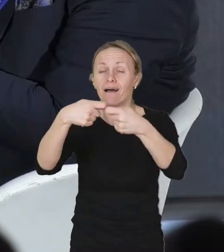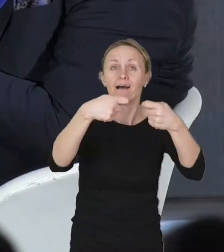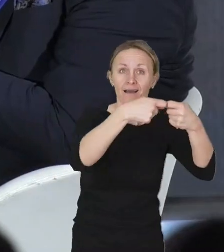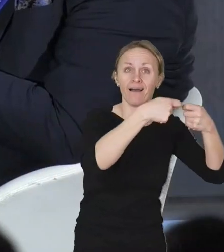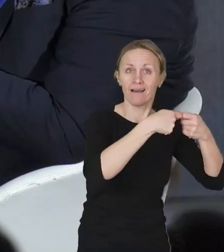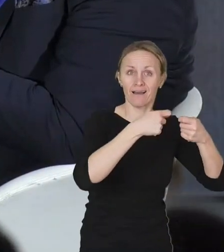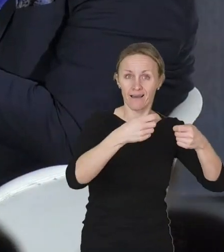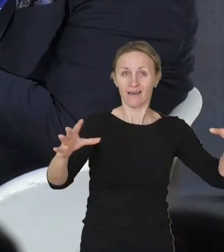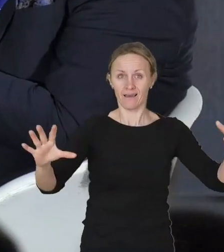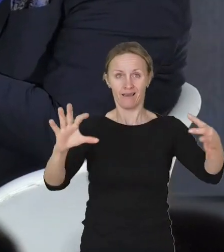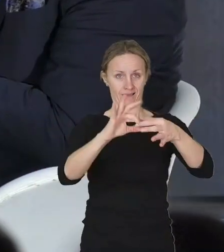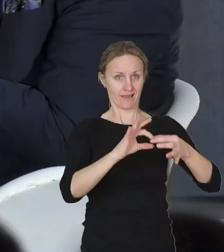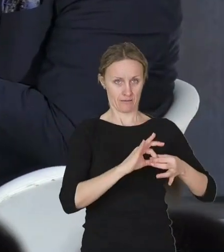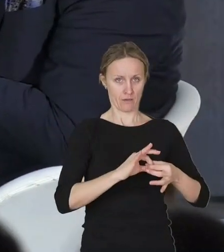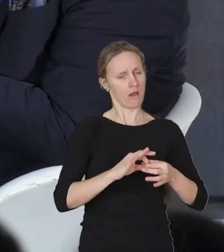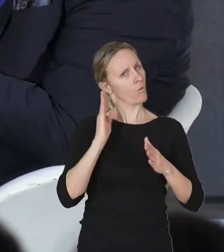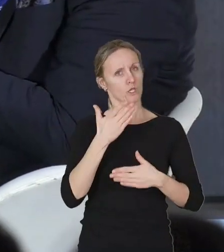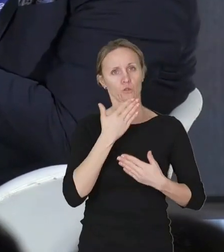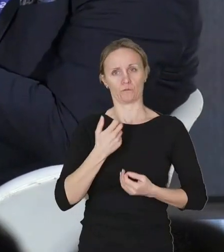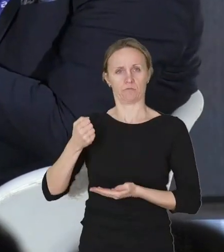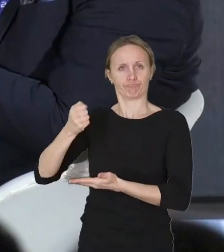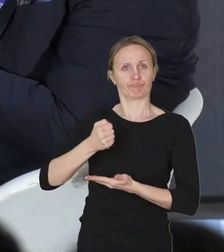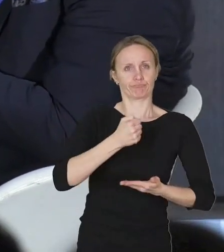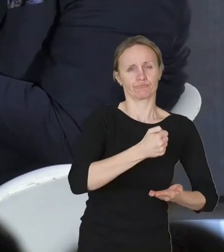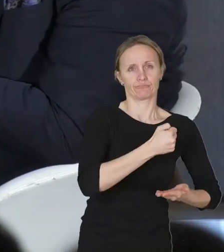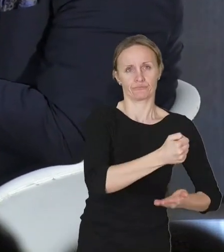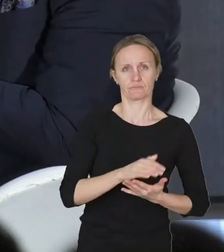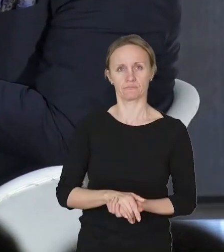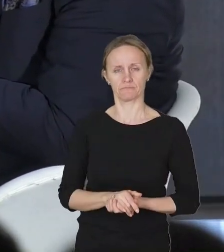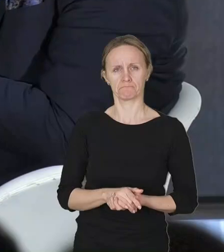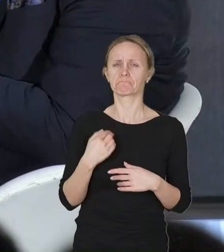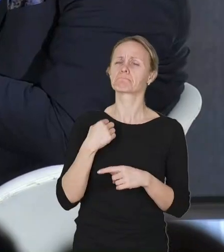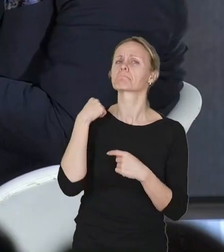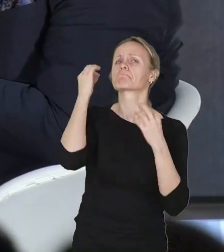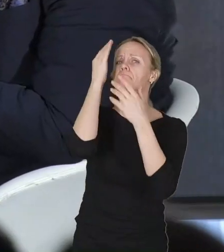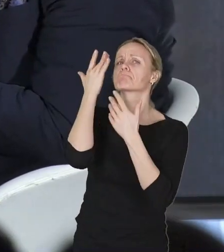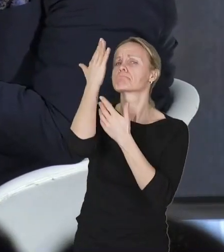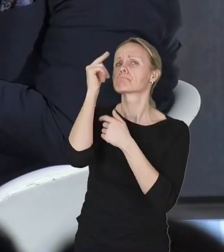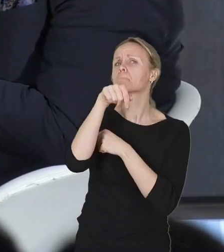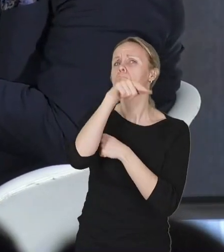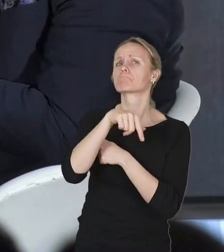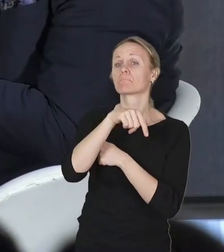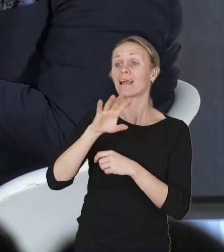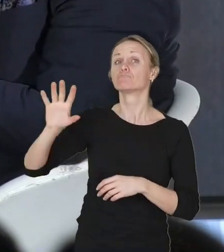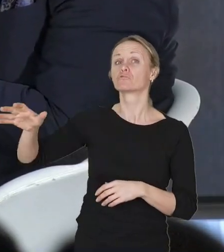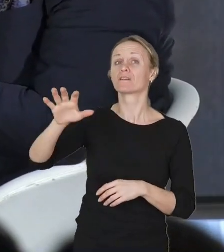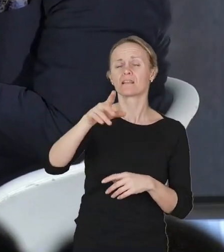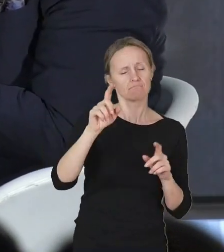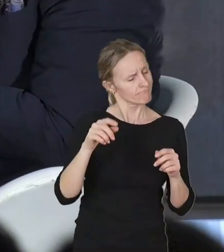with the national level and the European level in building some kind of